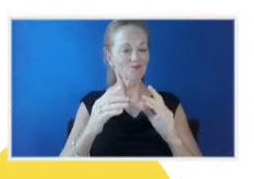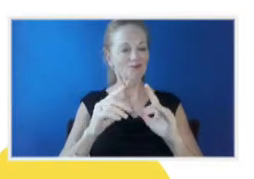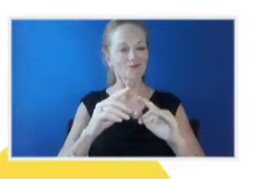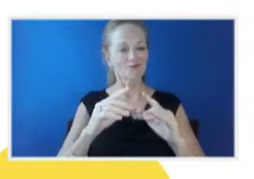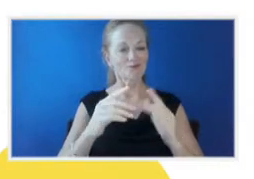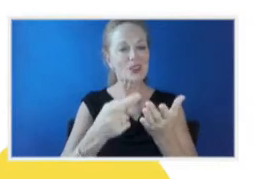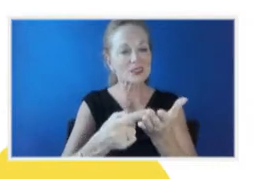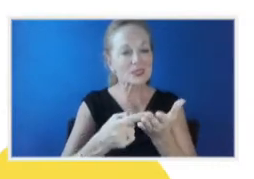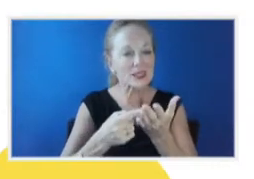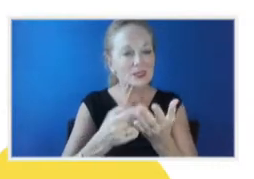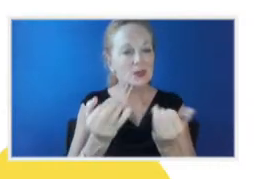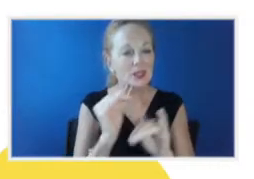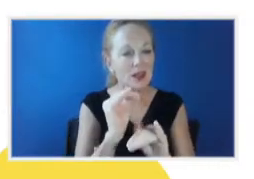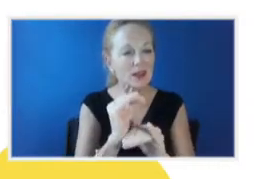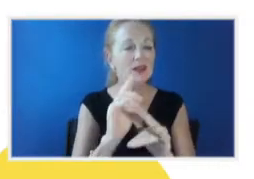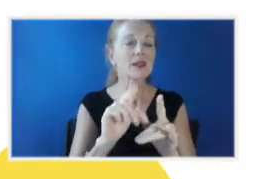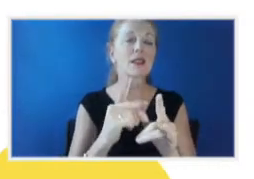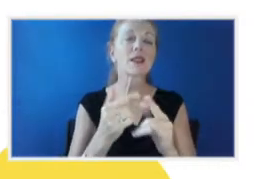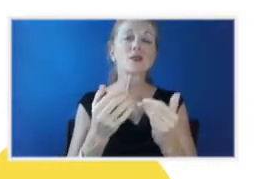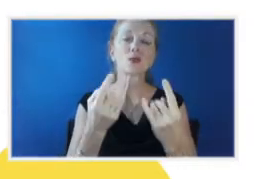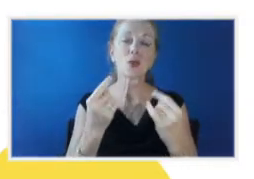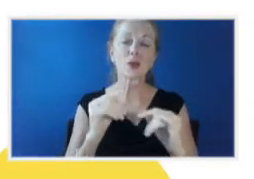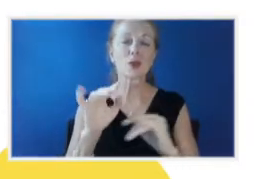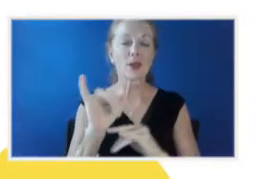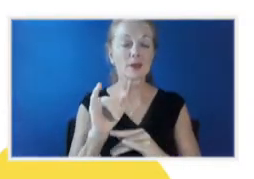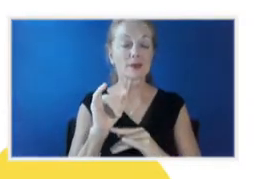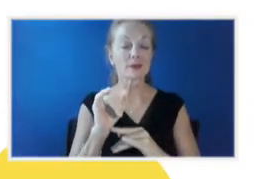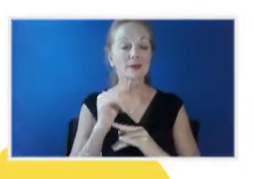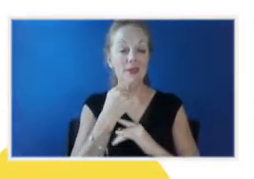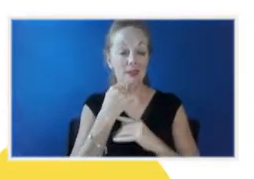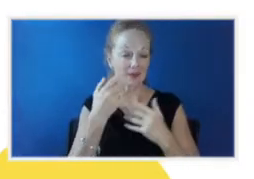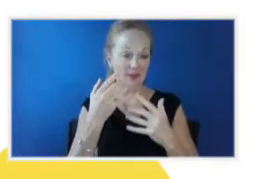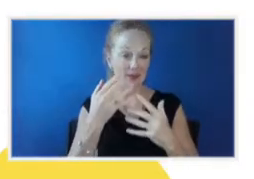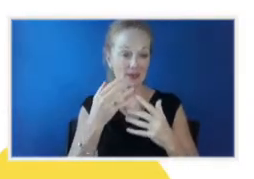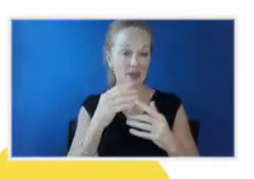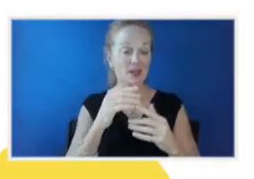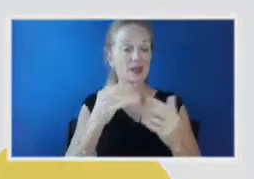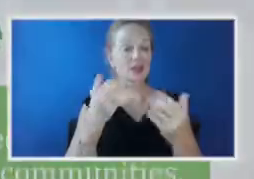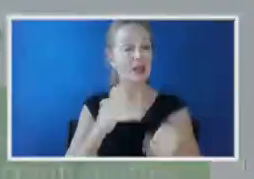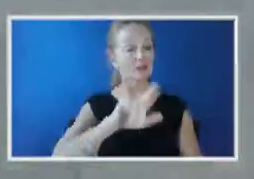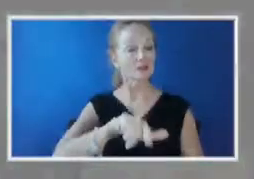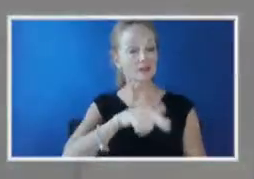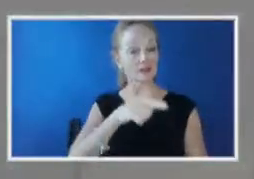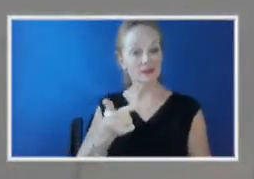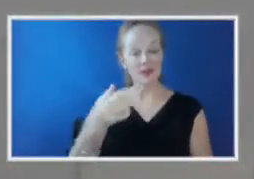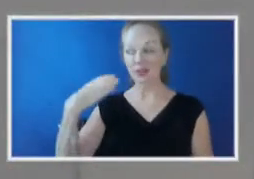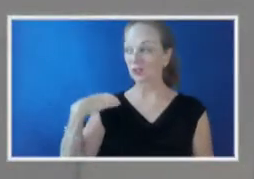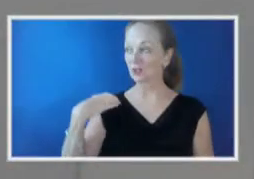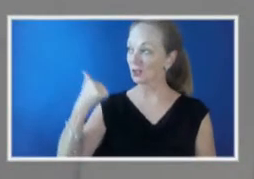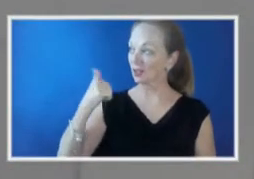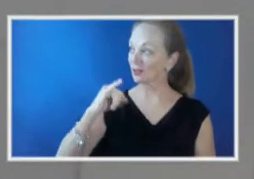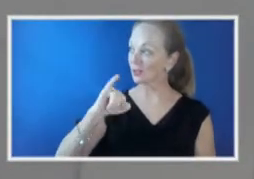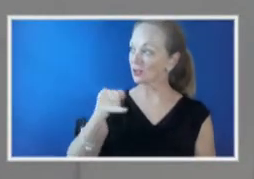what we're attempting to do. So with that said, I'd like to turn it over to Chief Jennings.